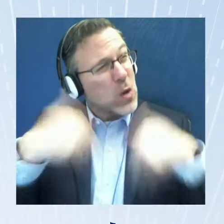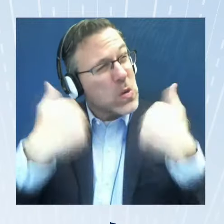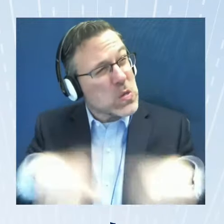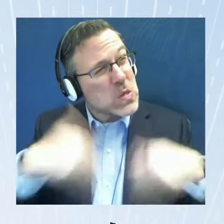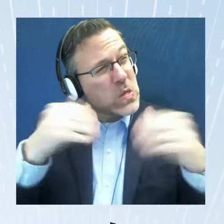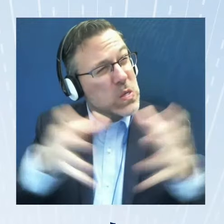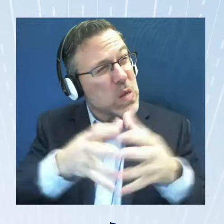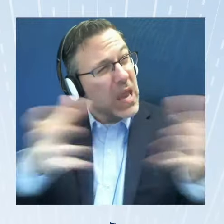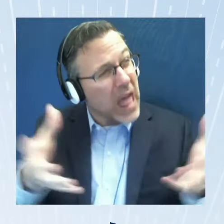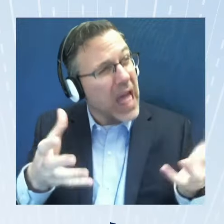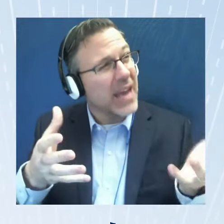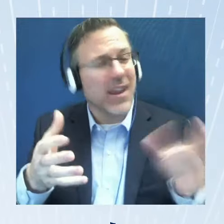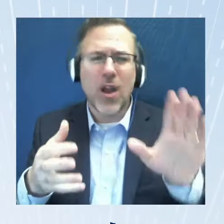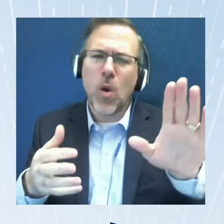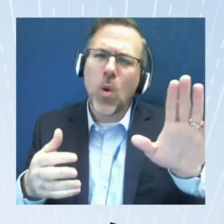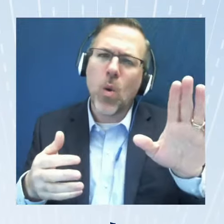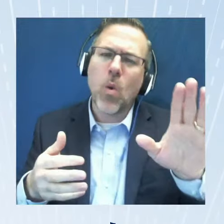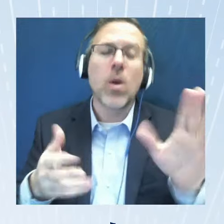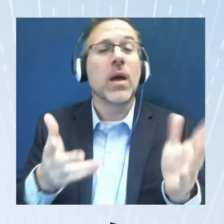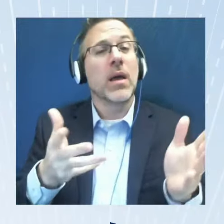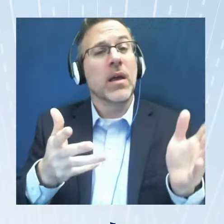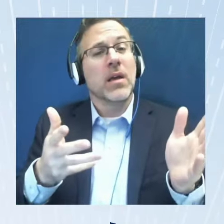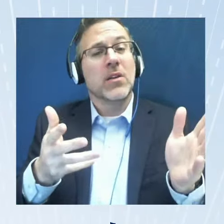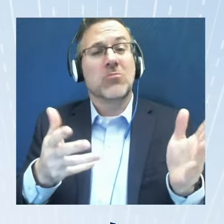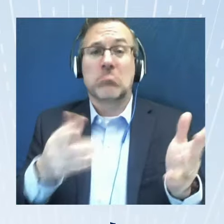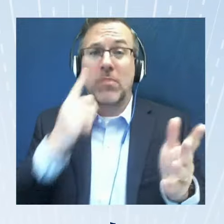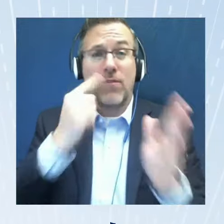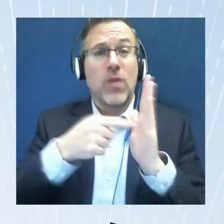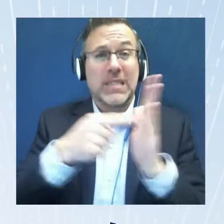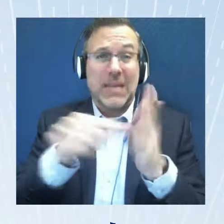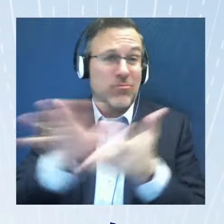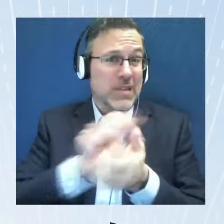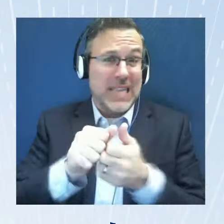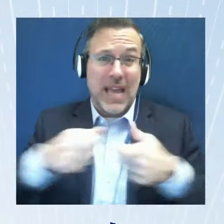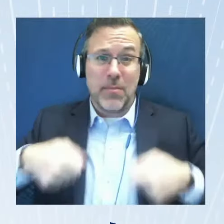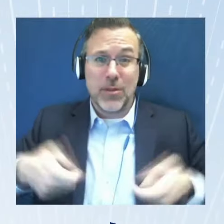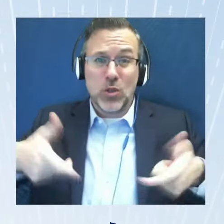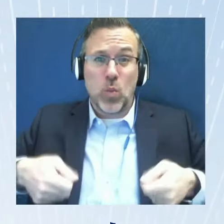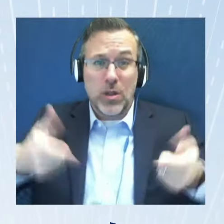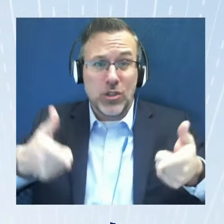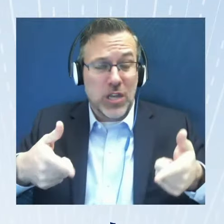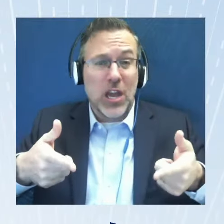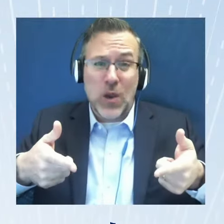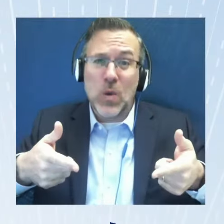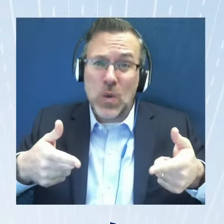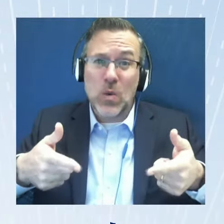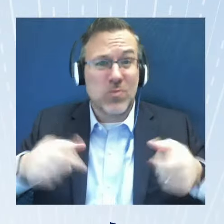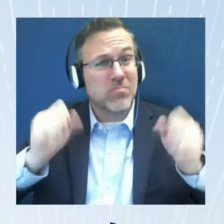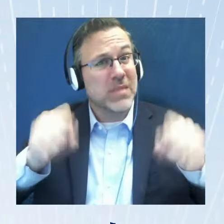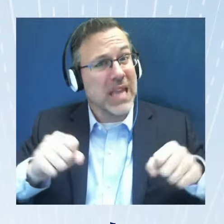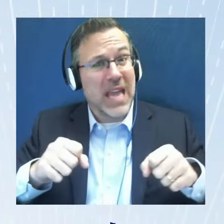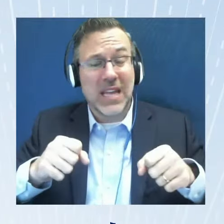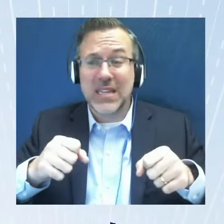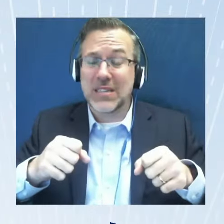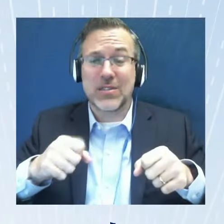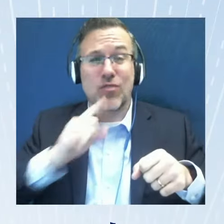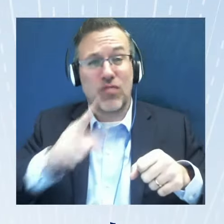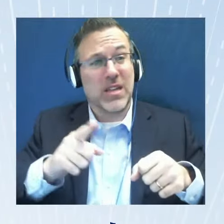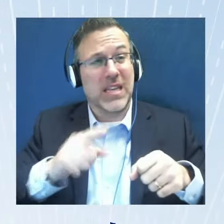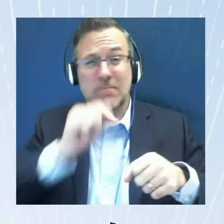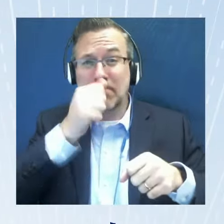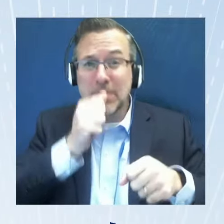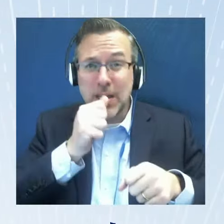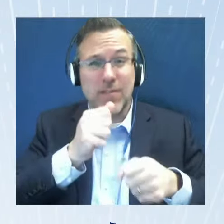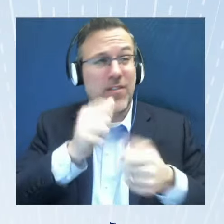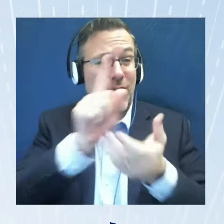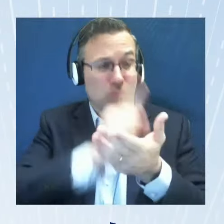the impact that, for example, a damaged wheelchair can have on somebody for weeks or even months after the end of their trip. It is a lot